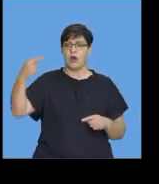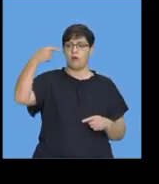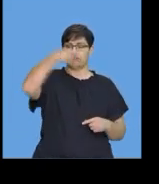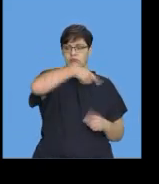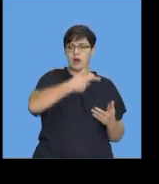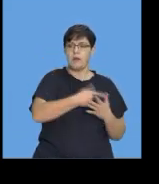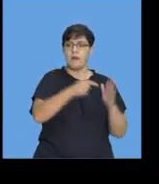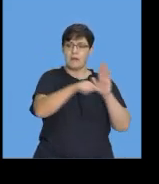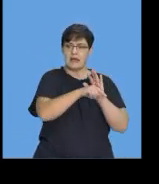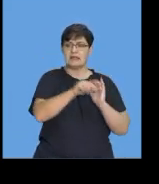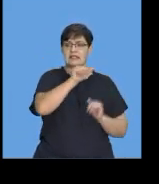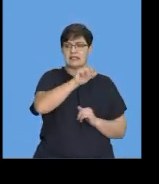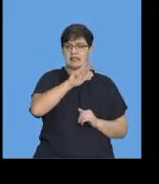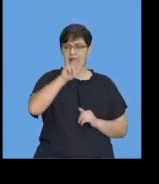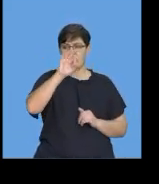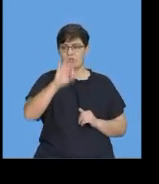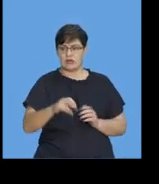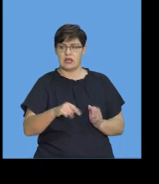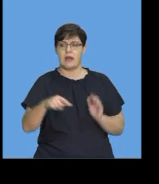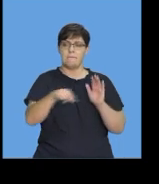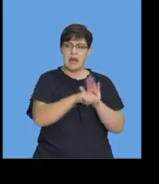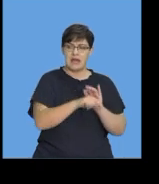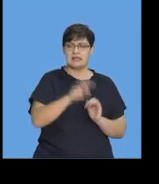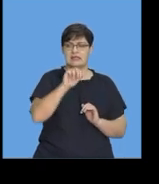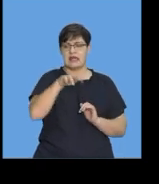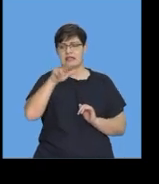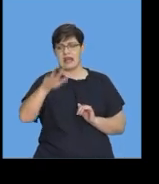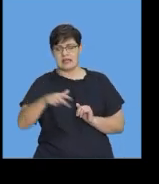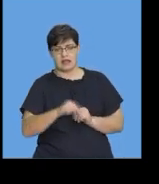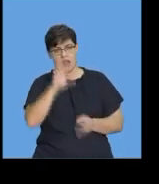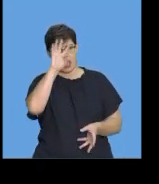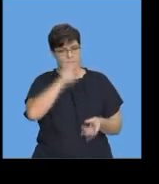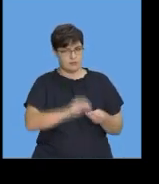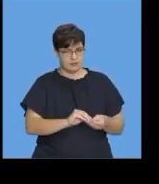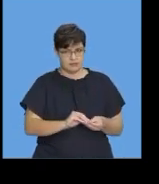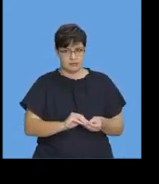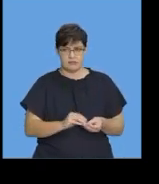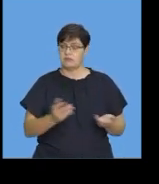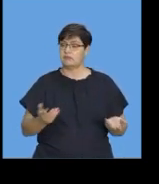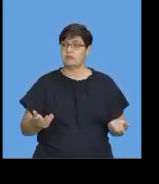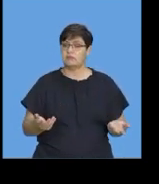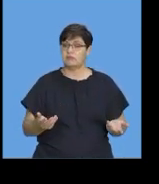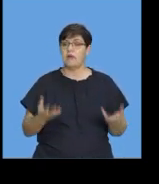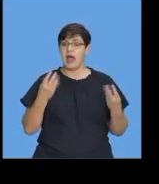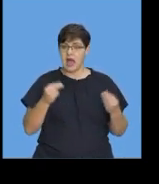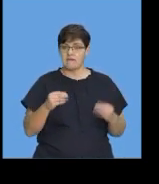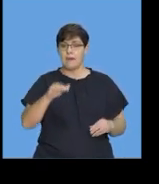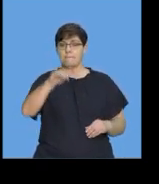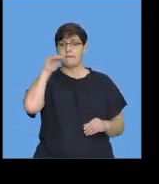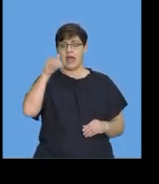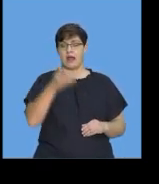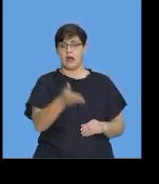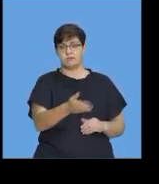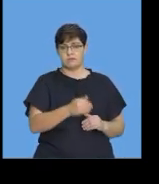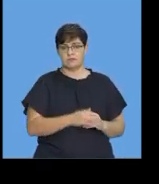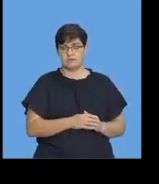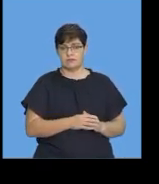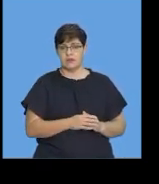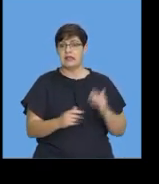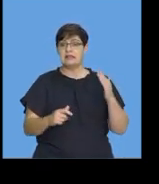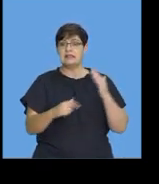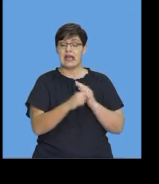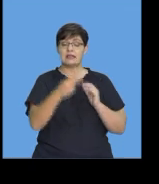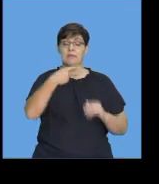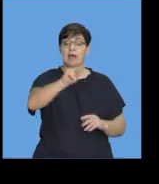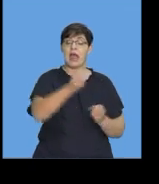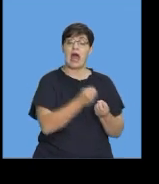minus 69,300, minus 19,800, and voila, I've got my bank figure. How much taxation